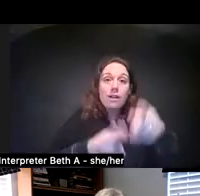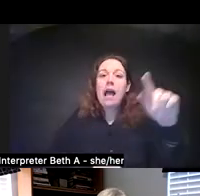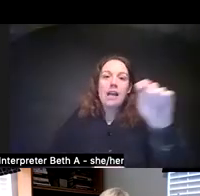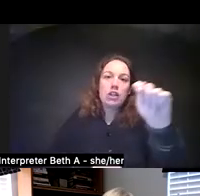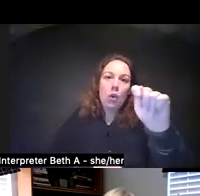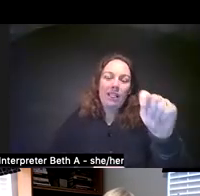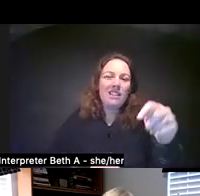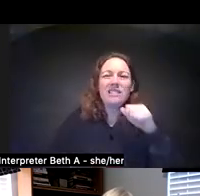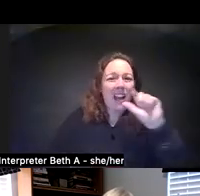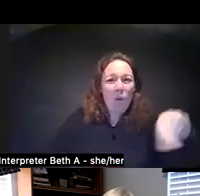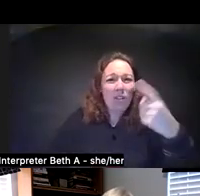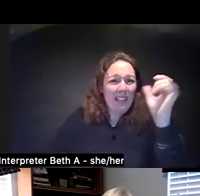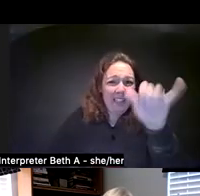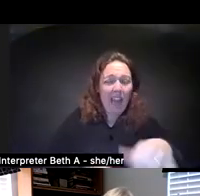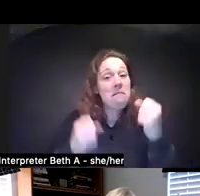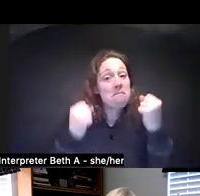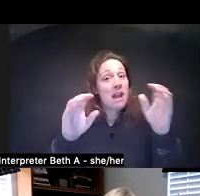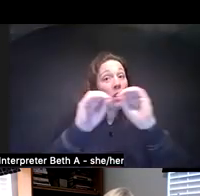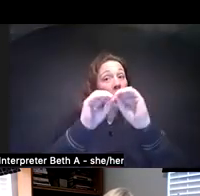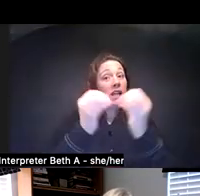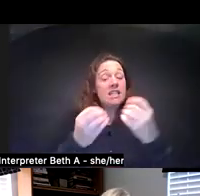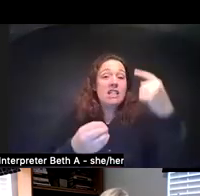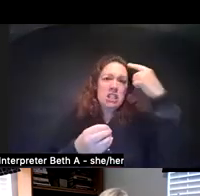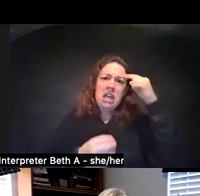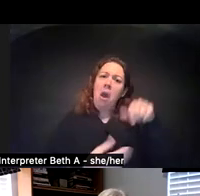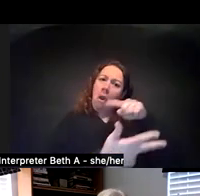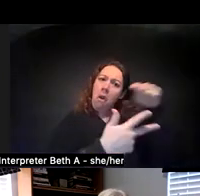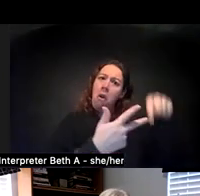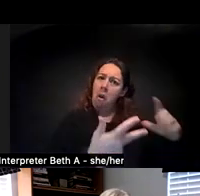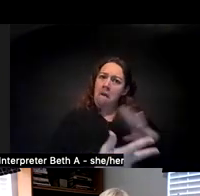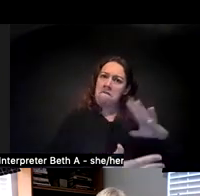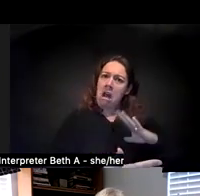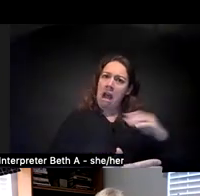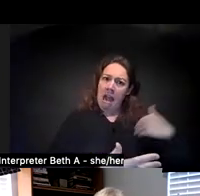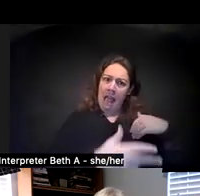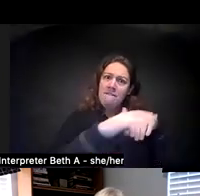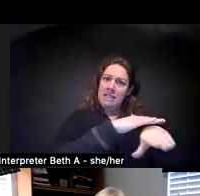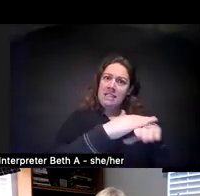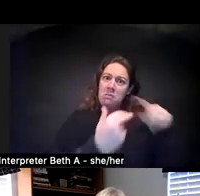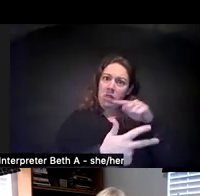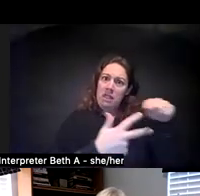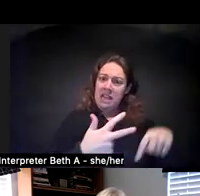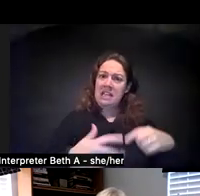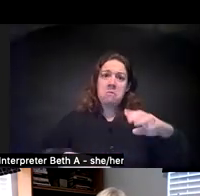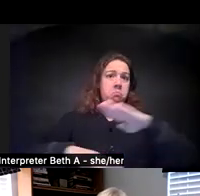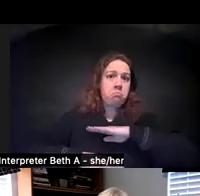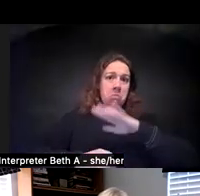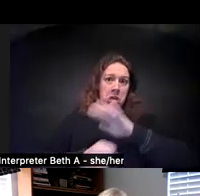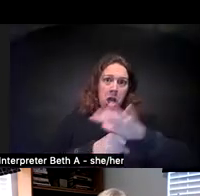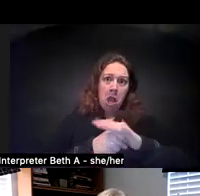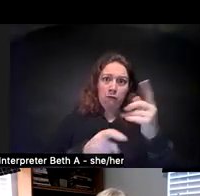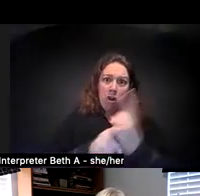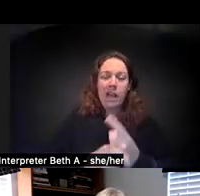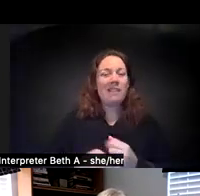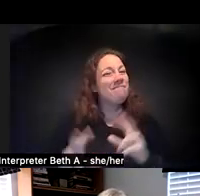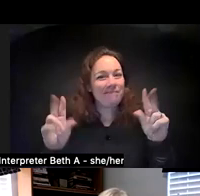under control, then the rest of their organization is accessible. On the right, you see a photograph of